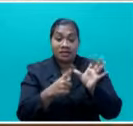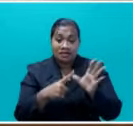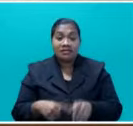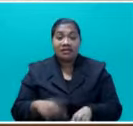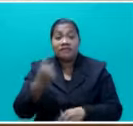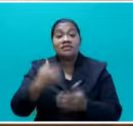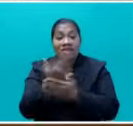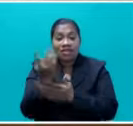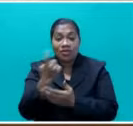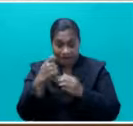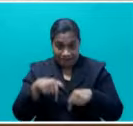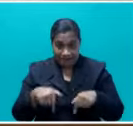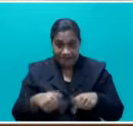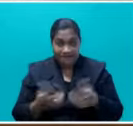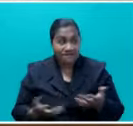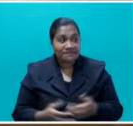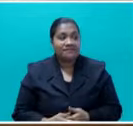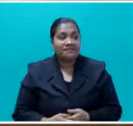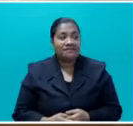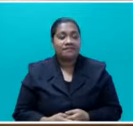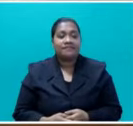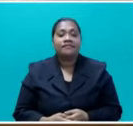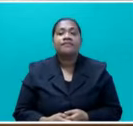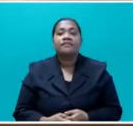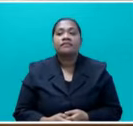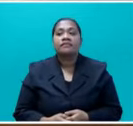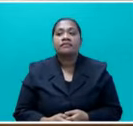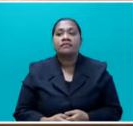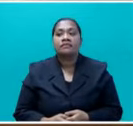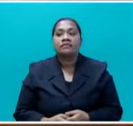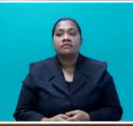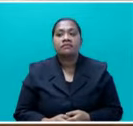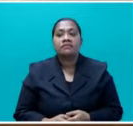in. That was,